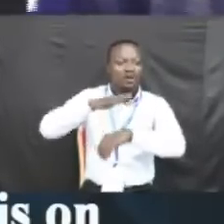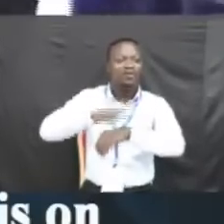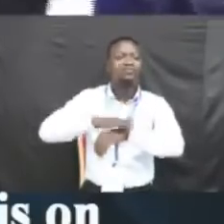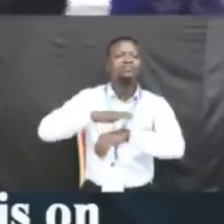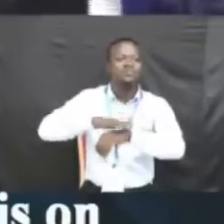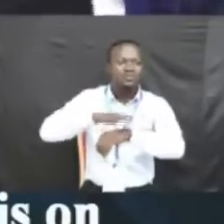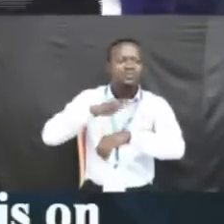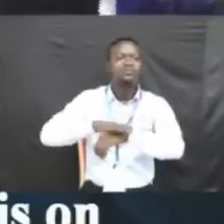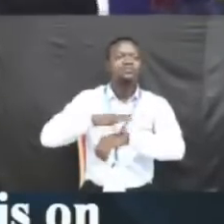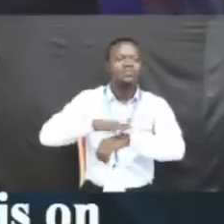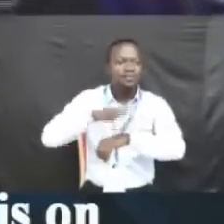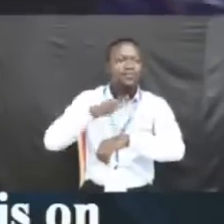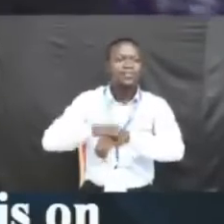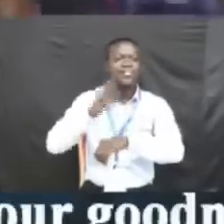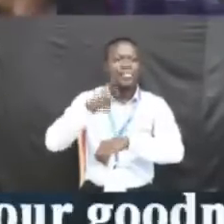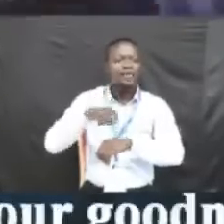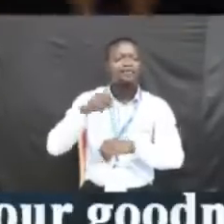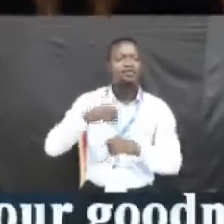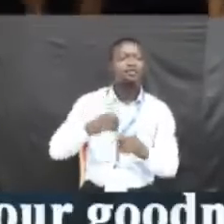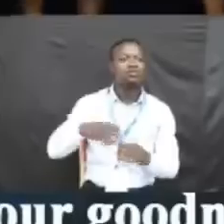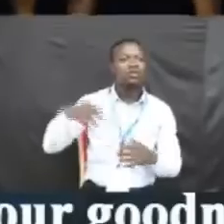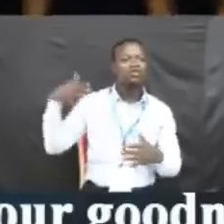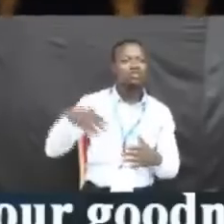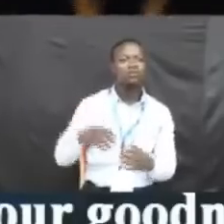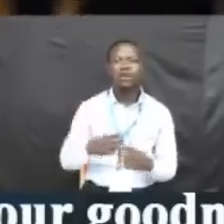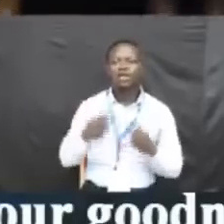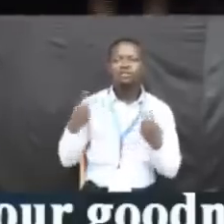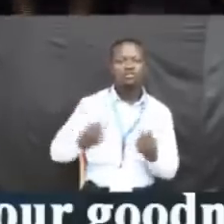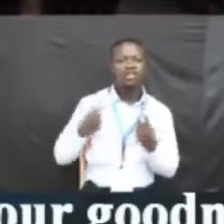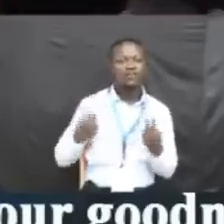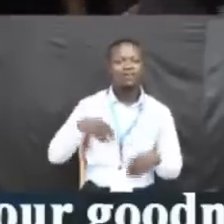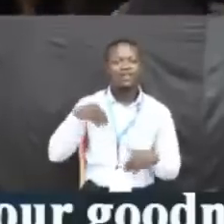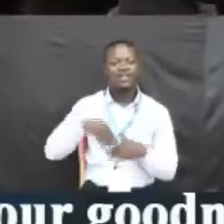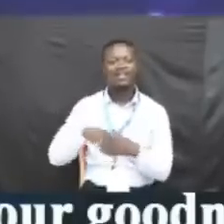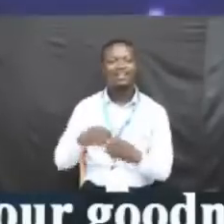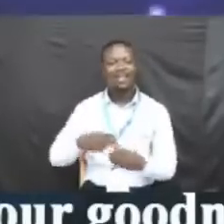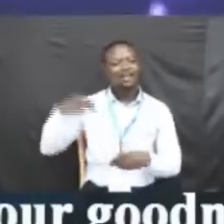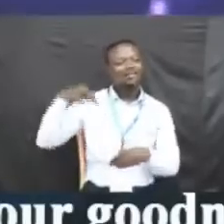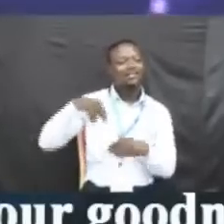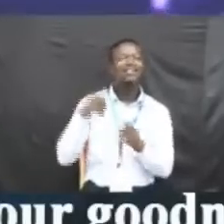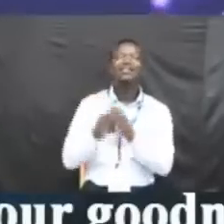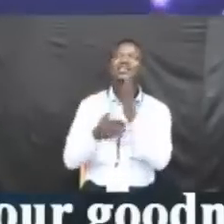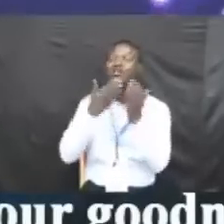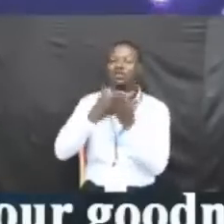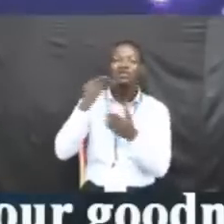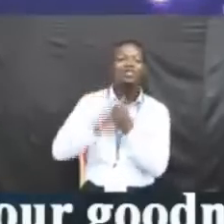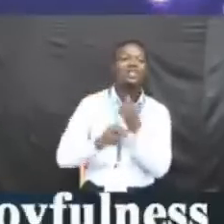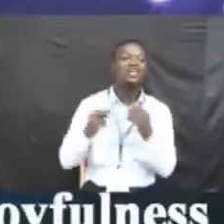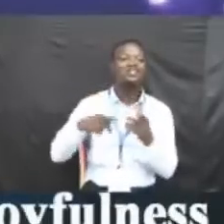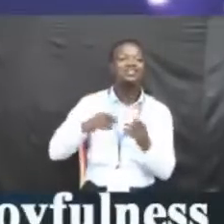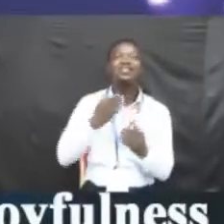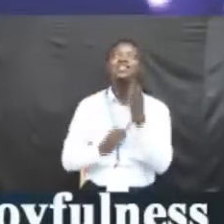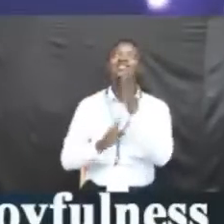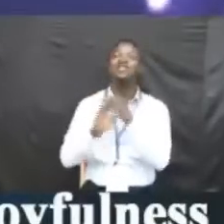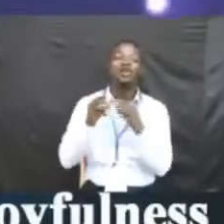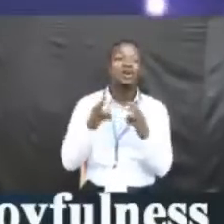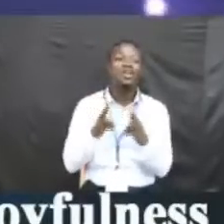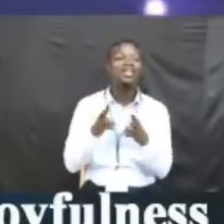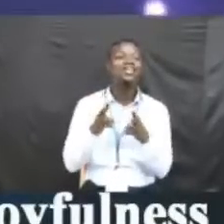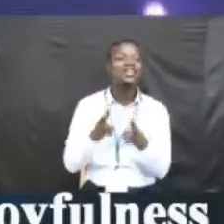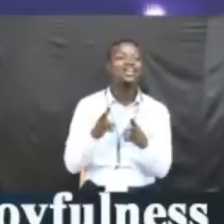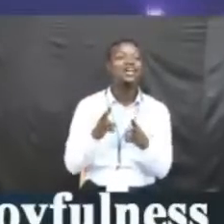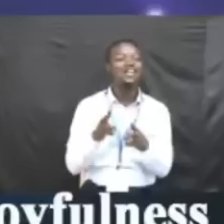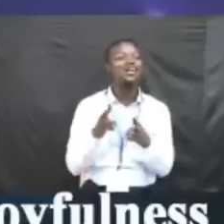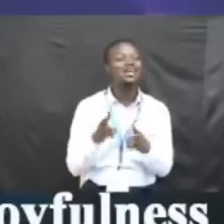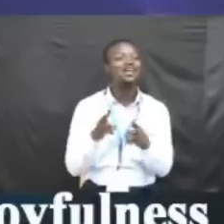on. Oh yeah. We dripping dripping in your goodness. Dripping in your goodness. Dripping in your